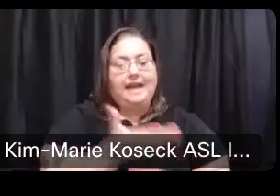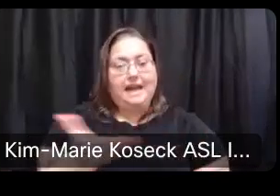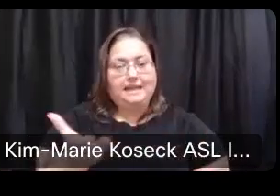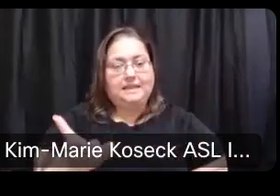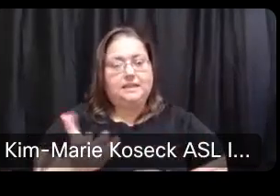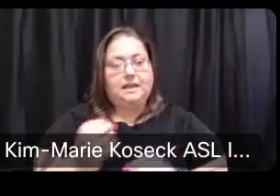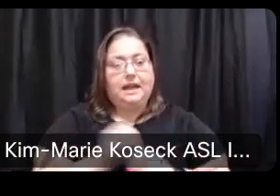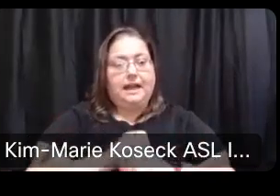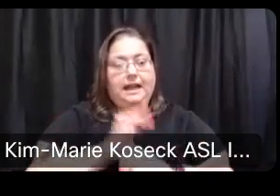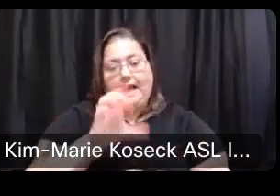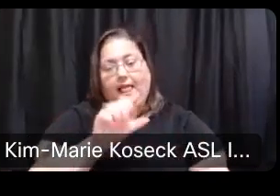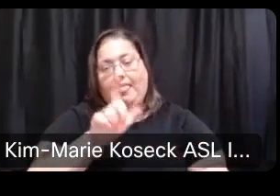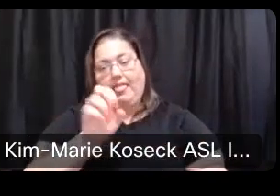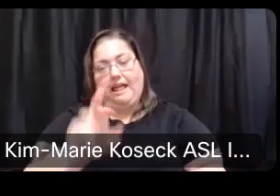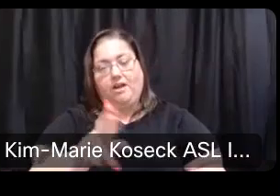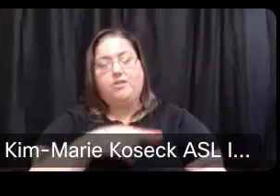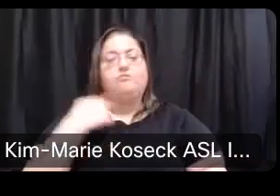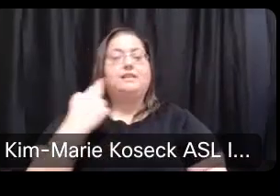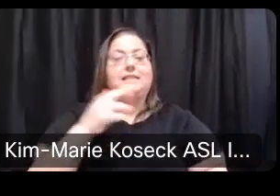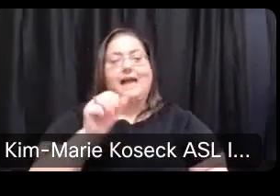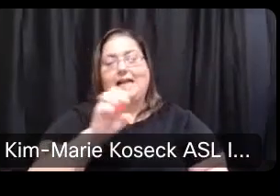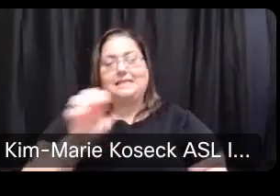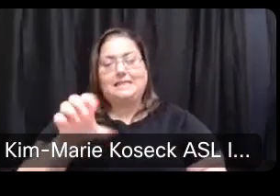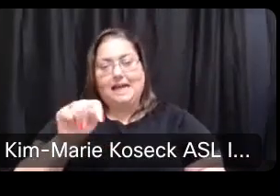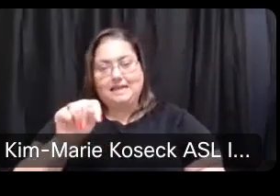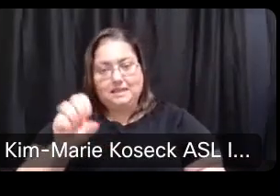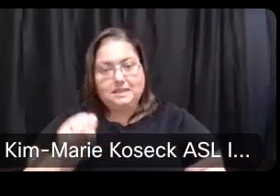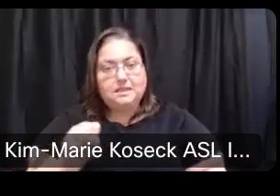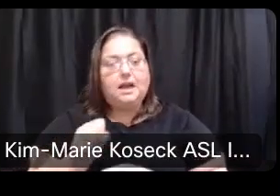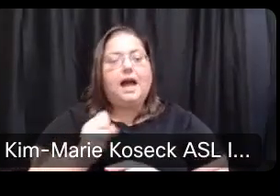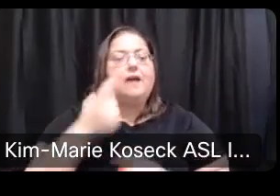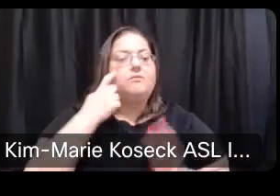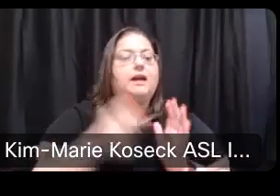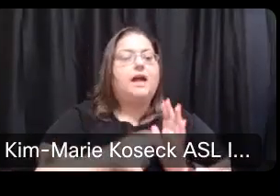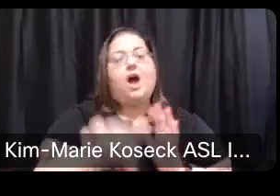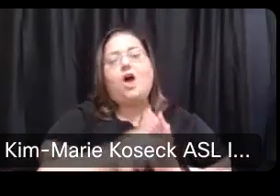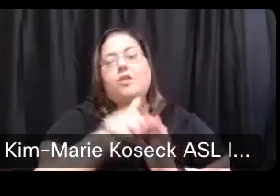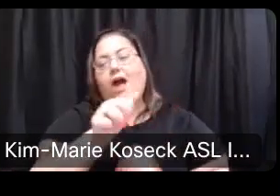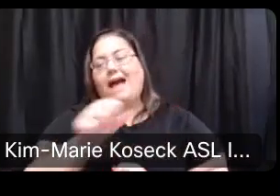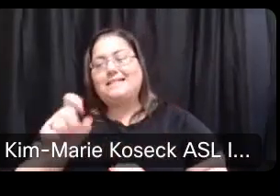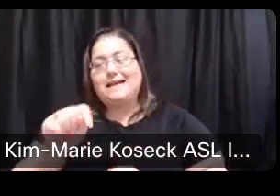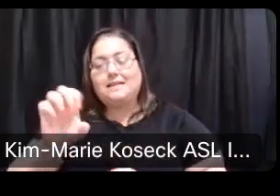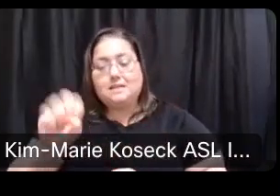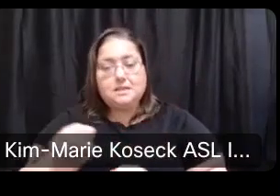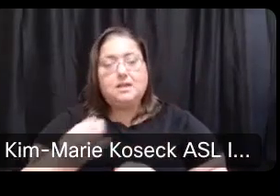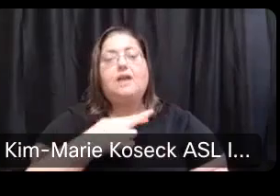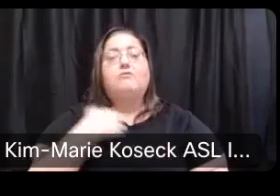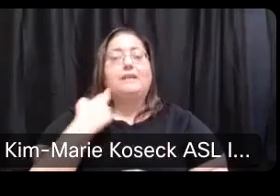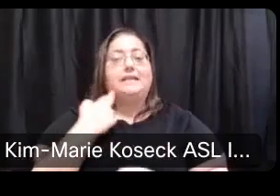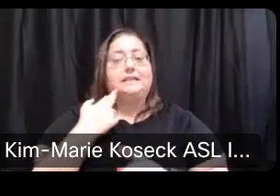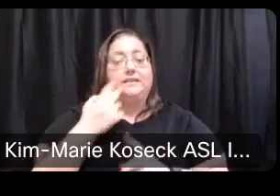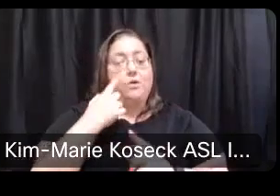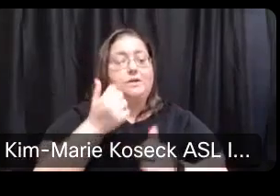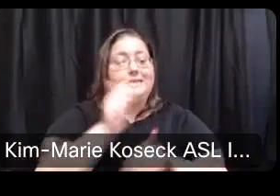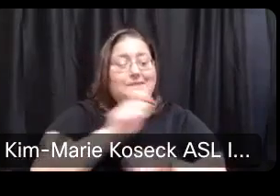built on the risk assets identified under READY and recognized additional assets and risks specific to each